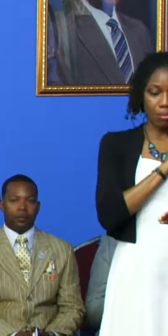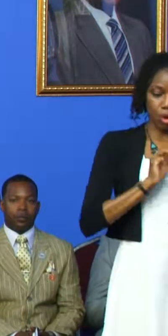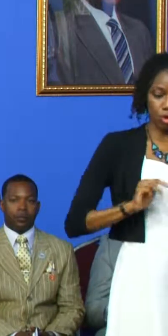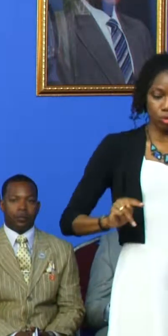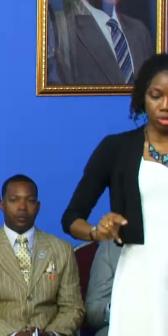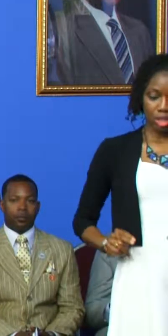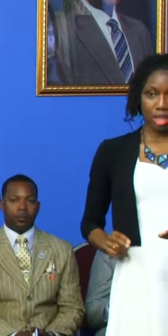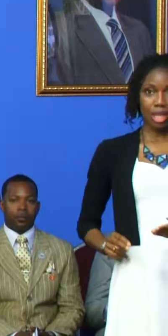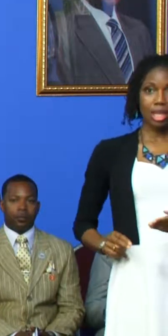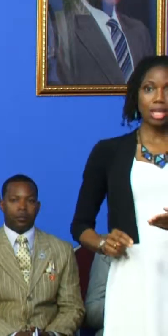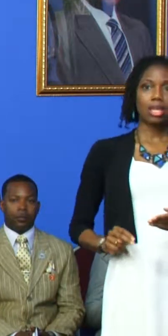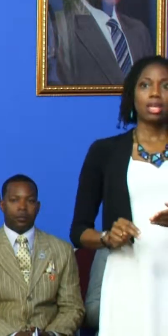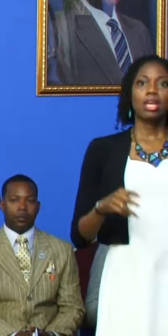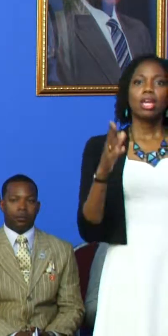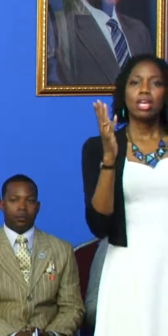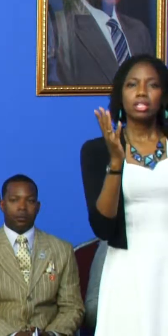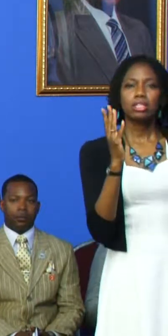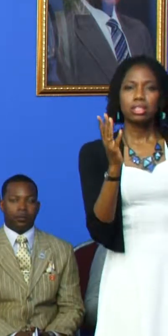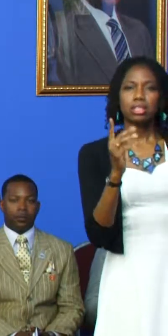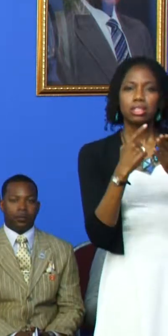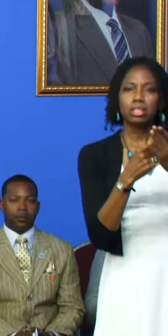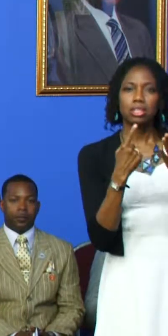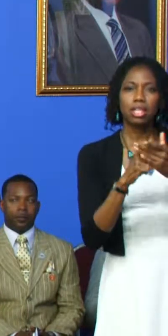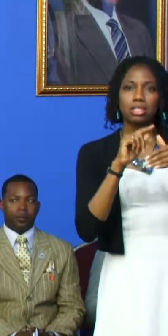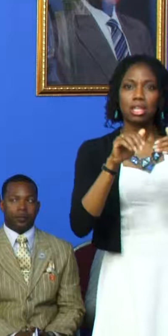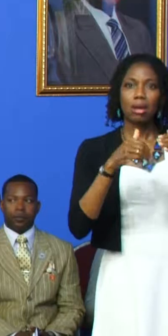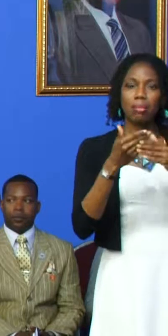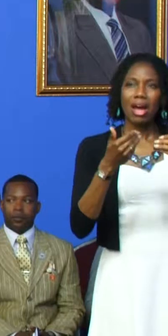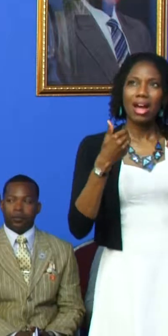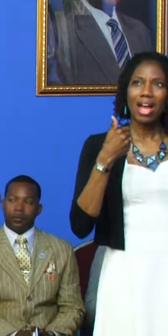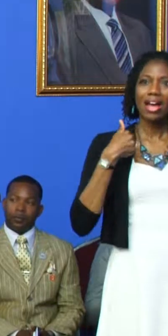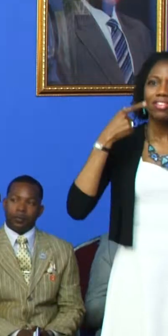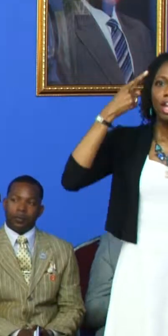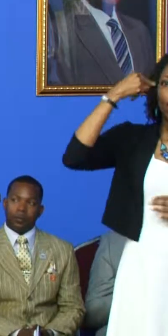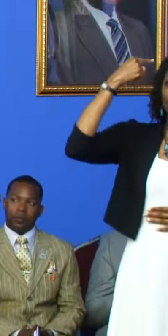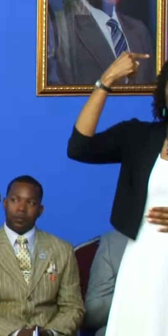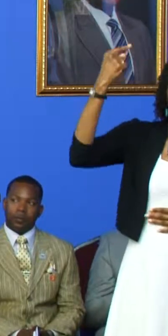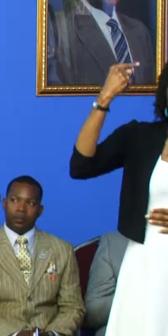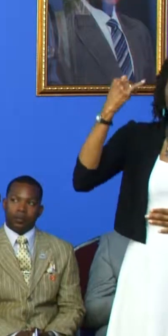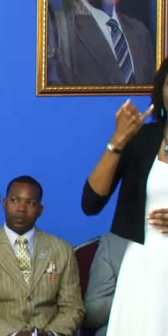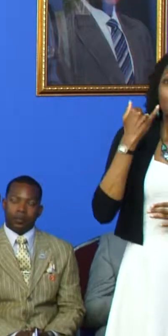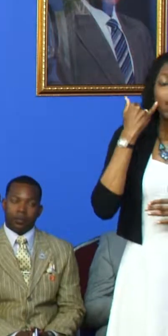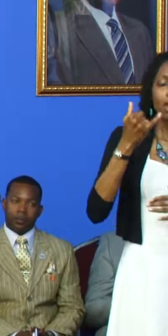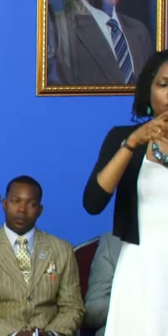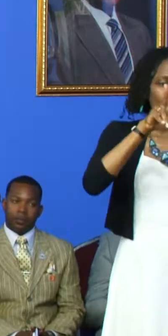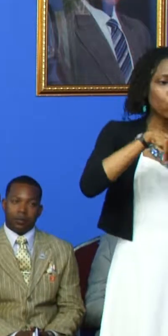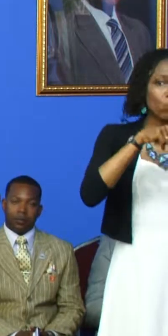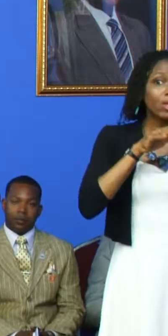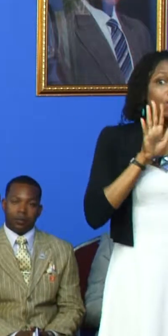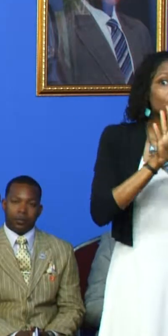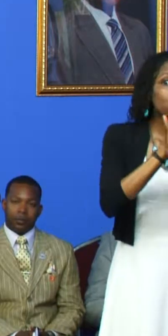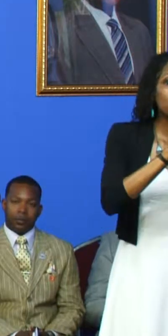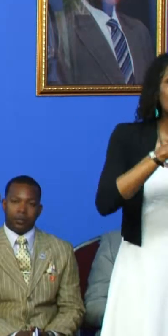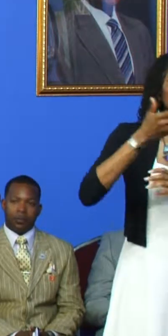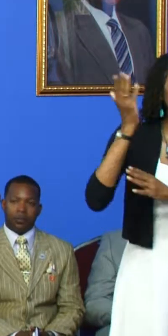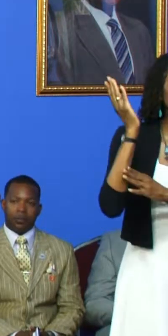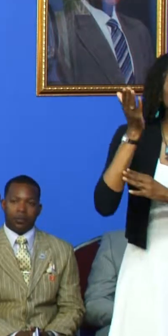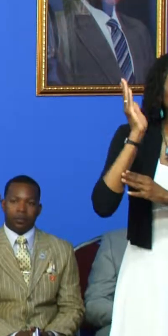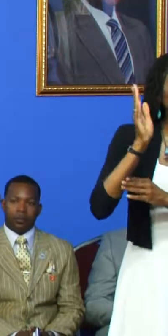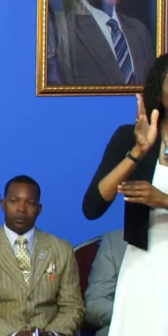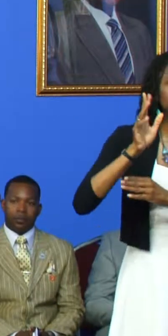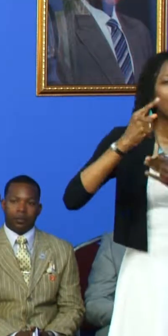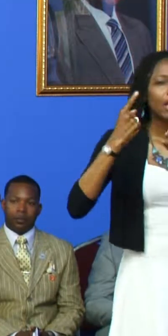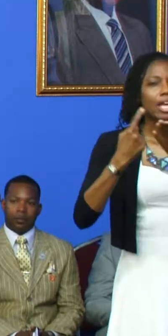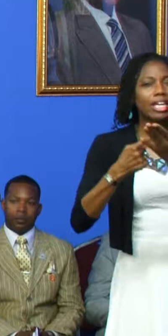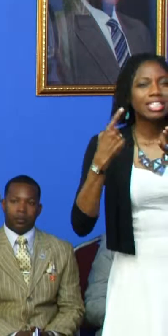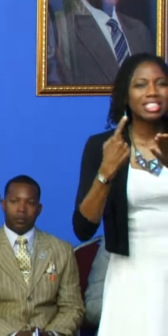talked about having a dream. Yeah. In a dream, if you read the whole speech, he talked about the issues that